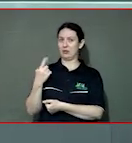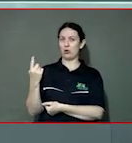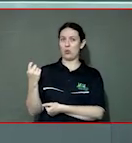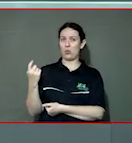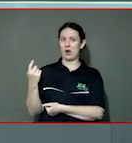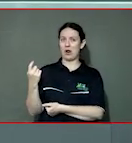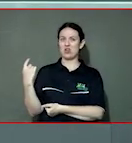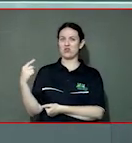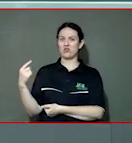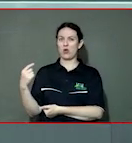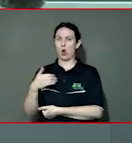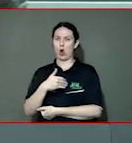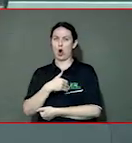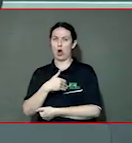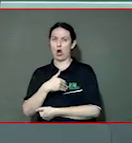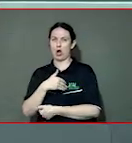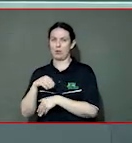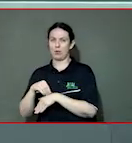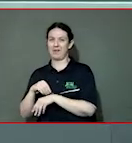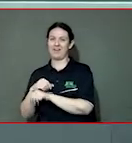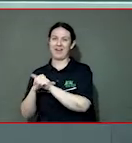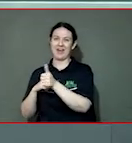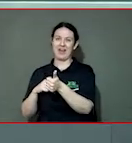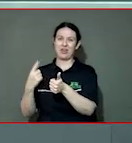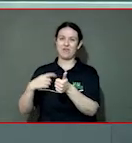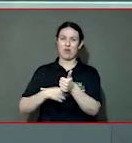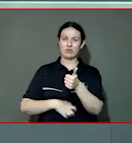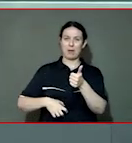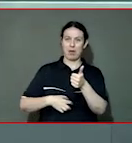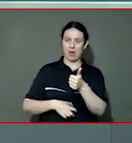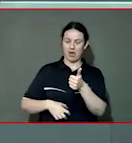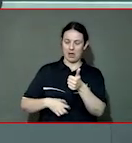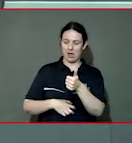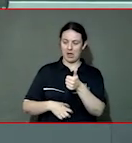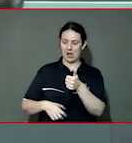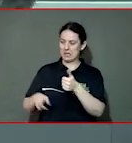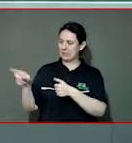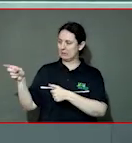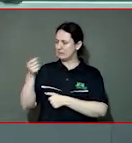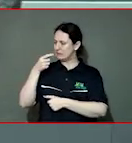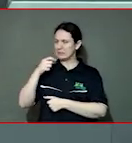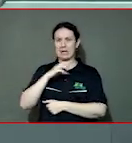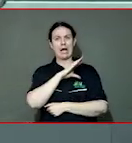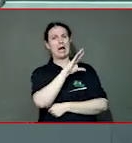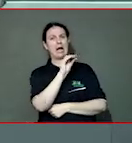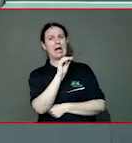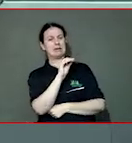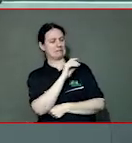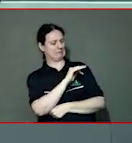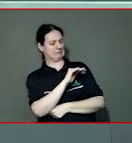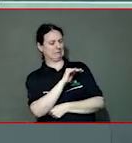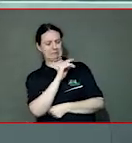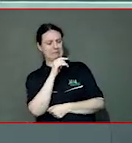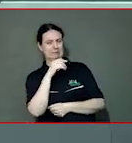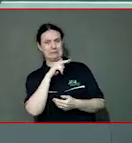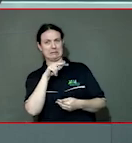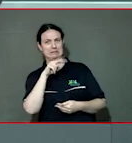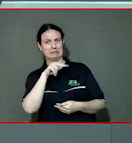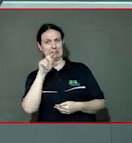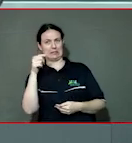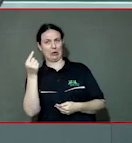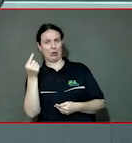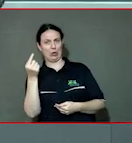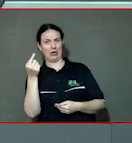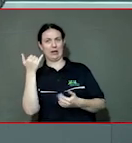heart for heart disease, the other one is a stomach one. And now if he give me a heart disease and I have a stomach